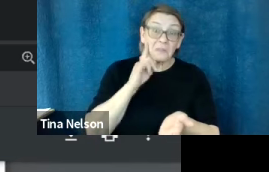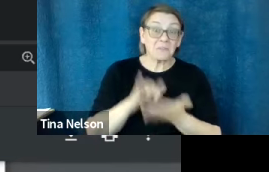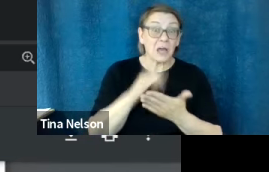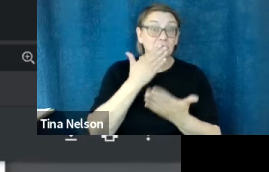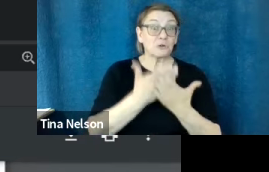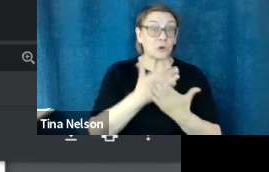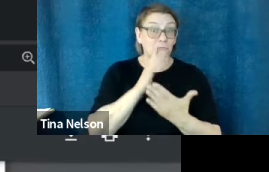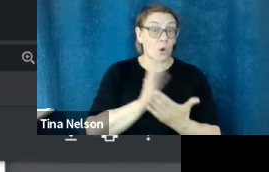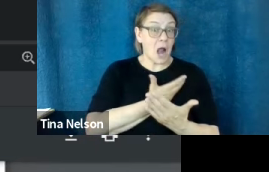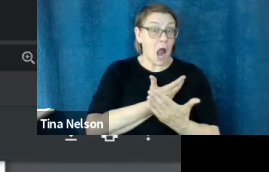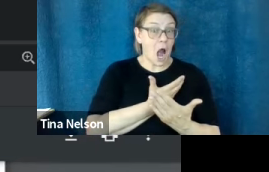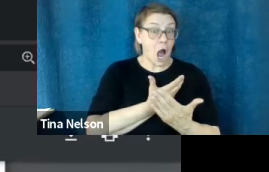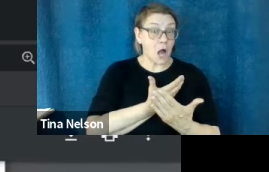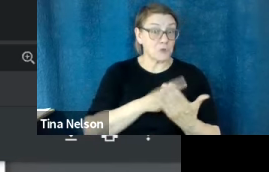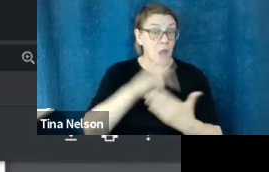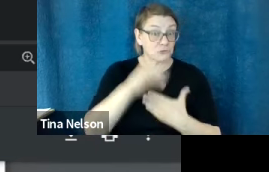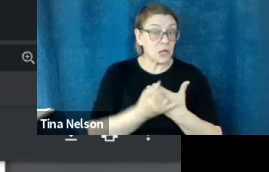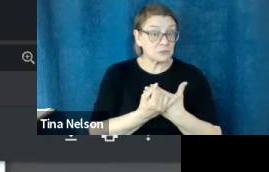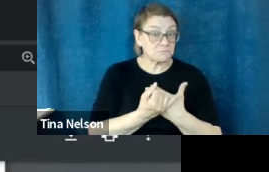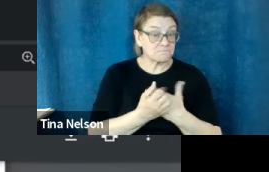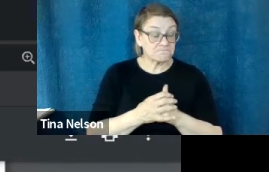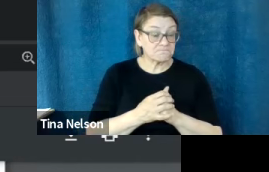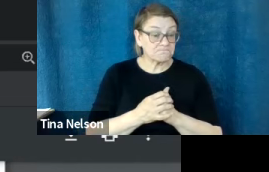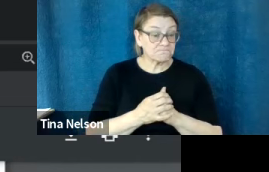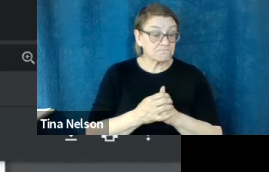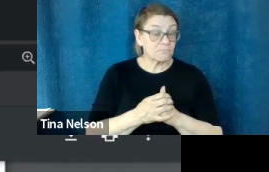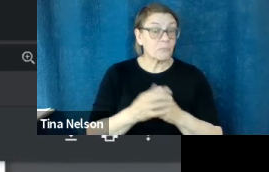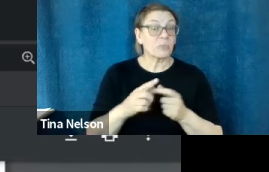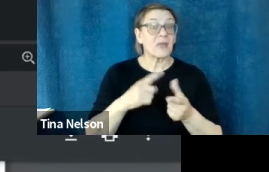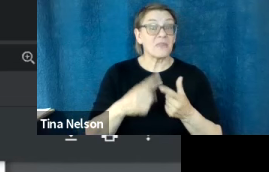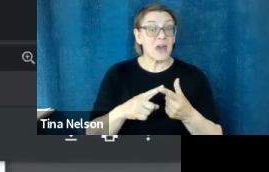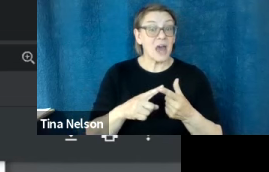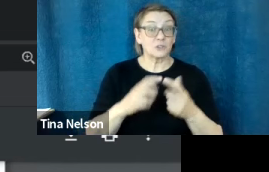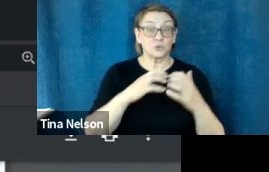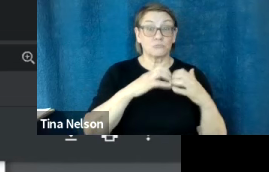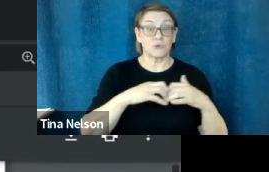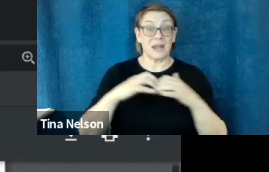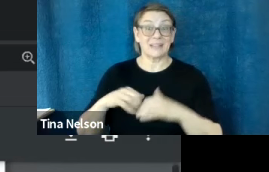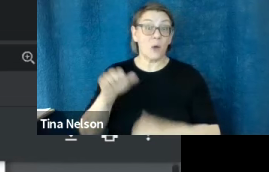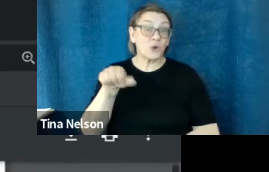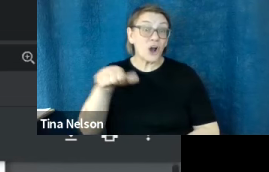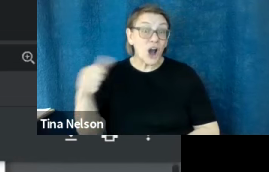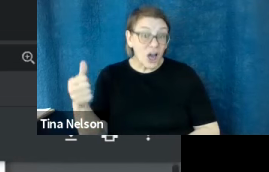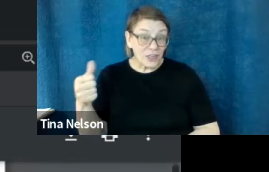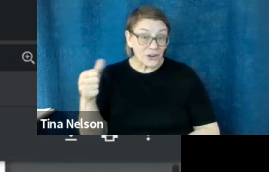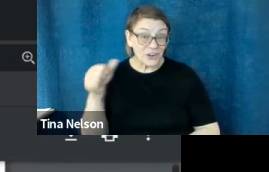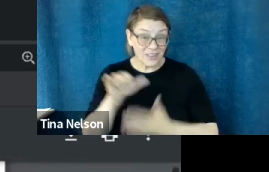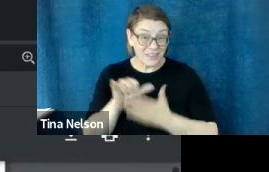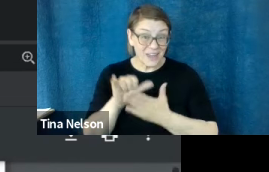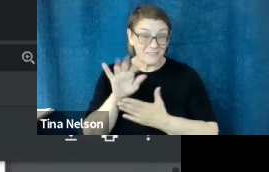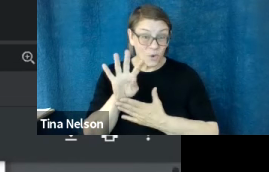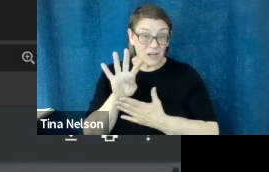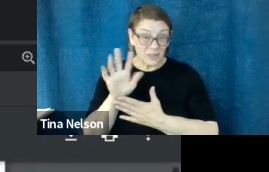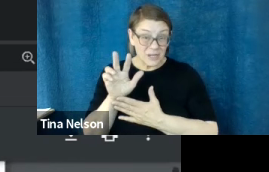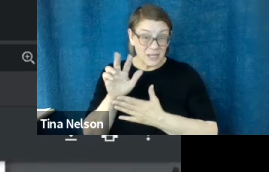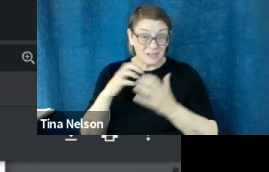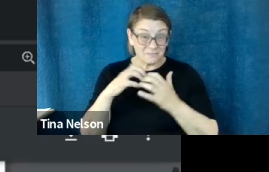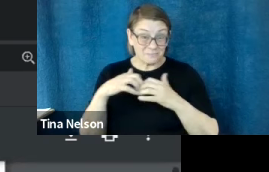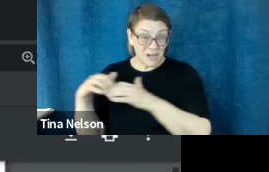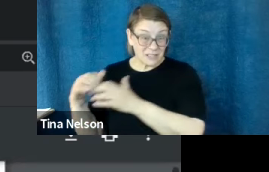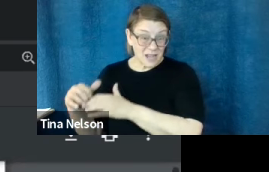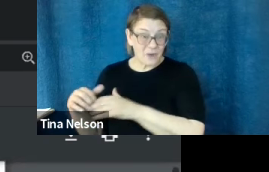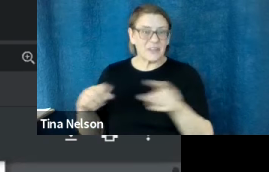our healthcare system transformation project. And then the, to break down the other, even more so if we can continue scrolling, these are